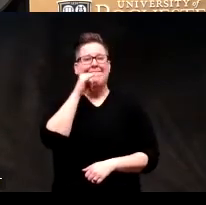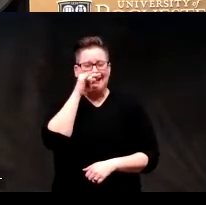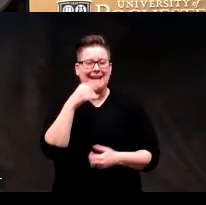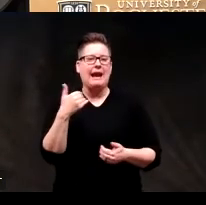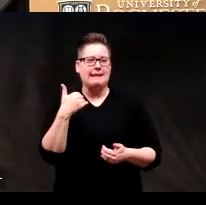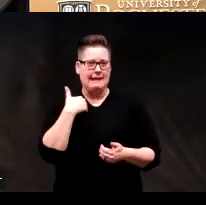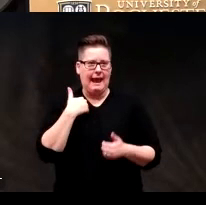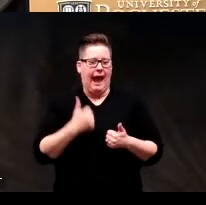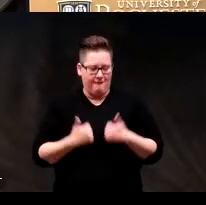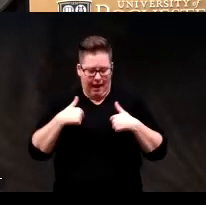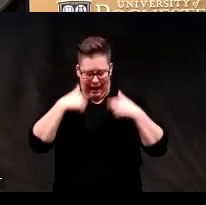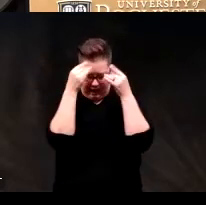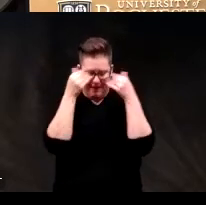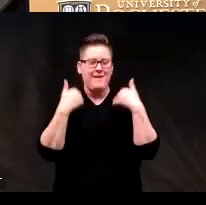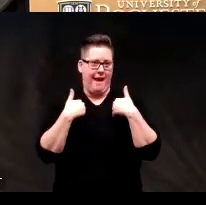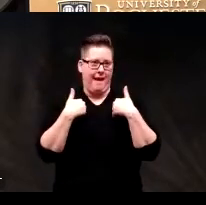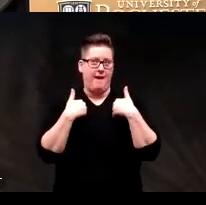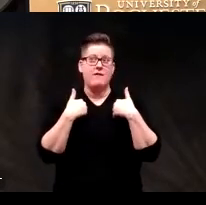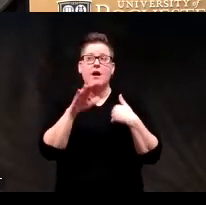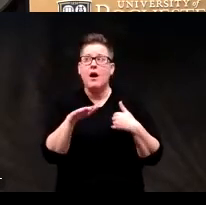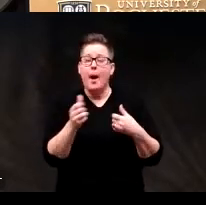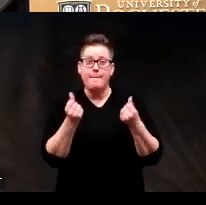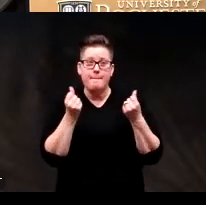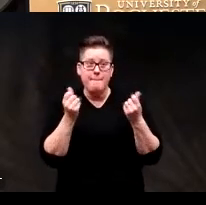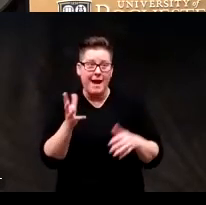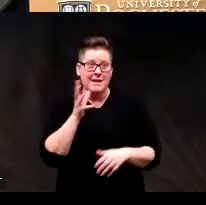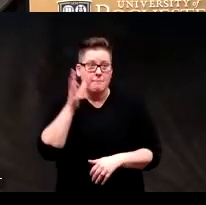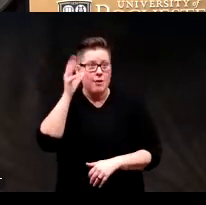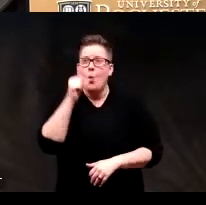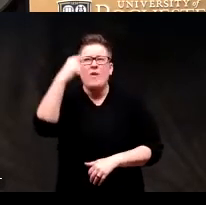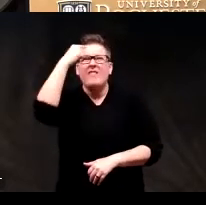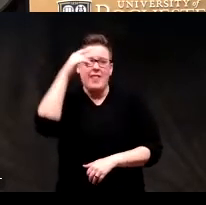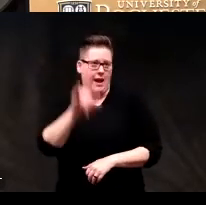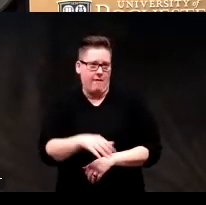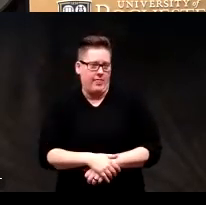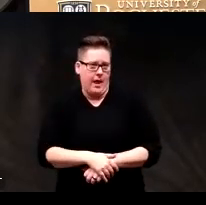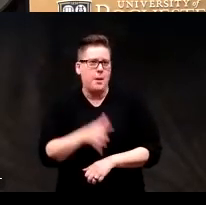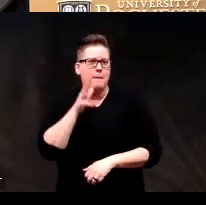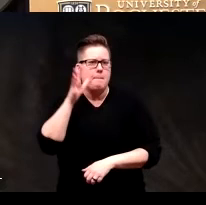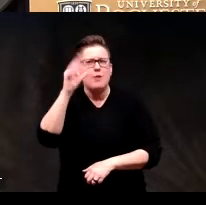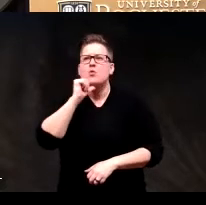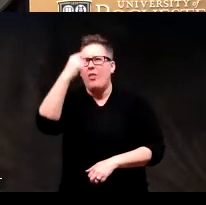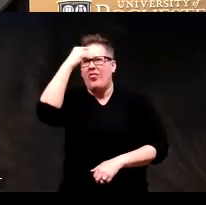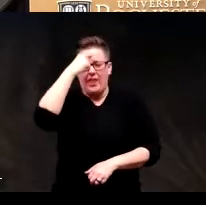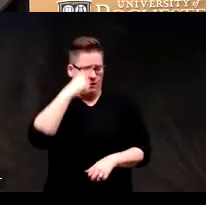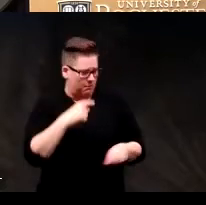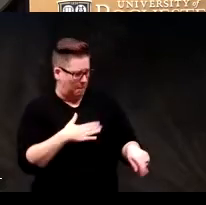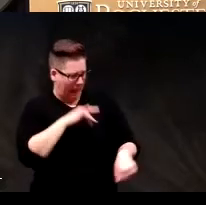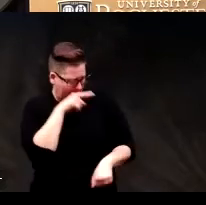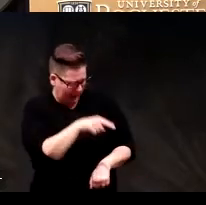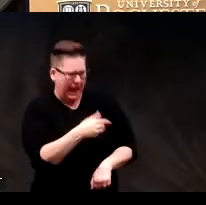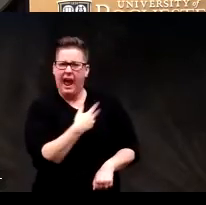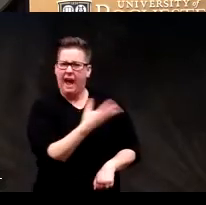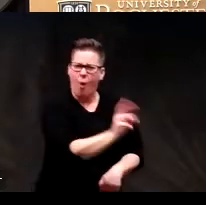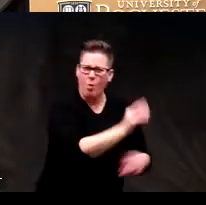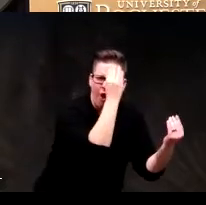And you would not believe how many parents never thought about that. They never thought of their child as having their own thoughts